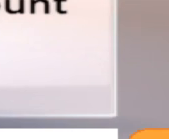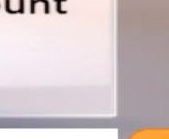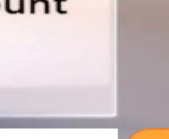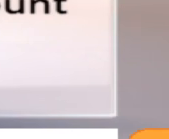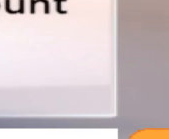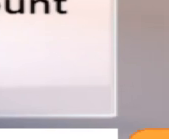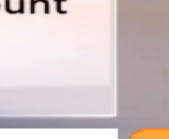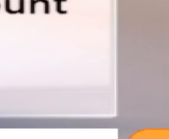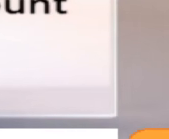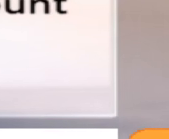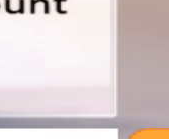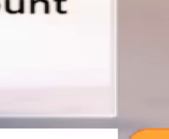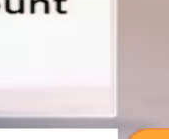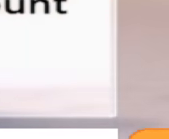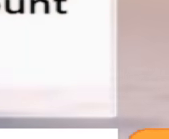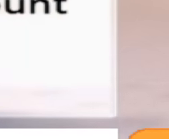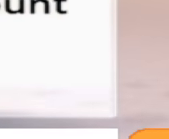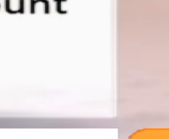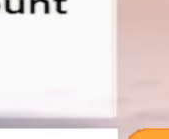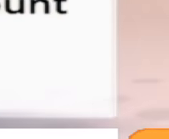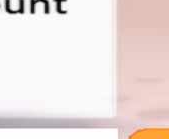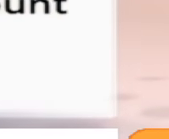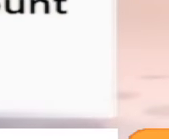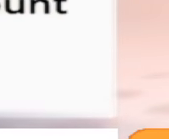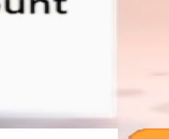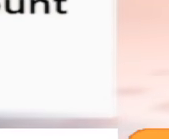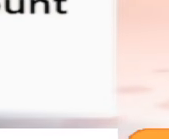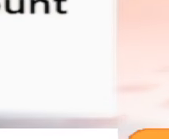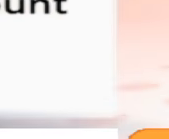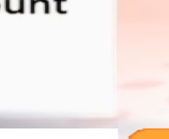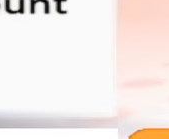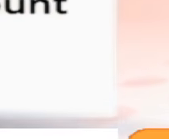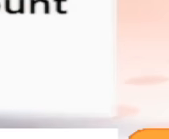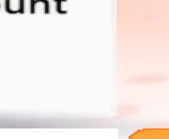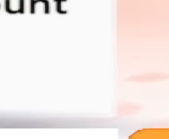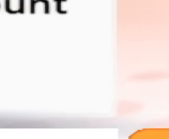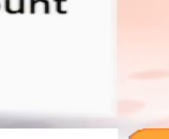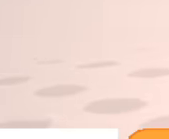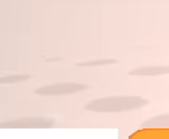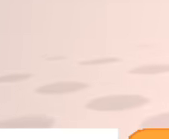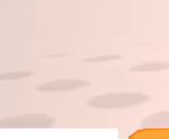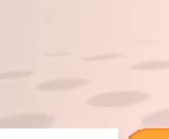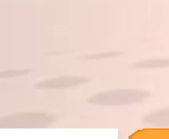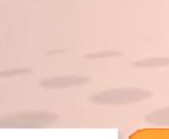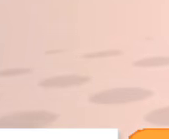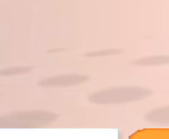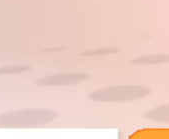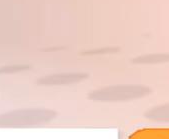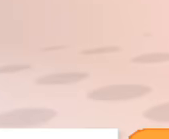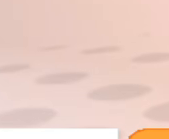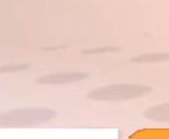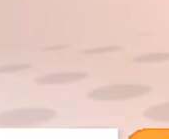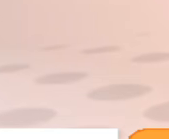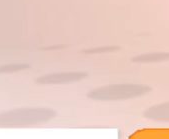lost too many cases as to amount to professional negligence. Okay, that's the view of one. Do we have the other one as